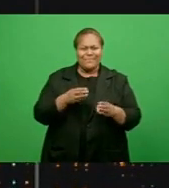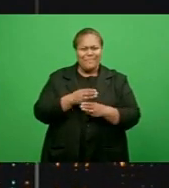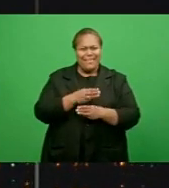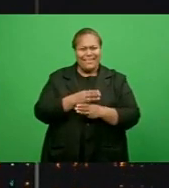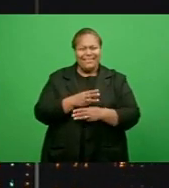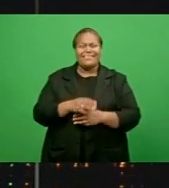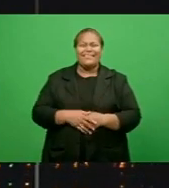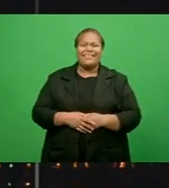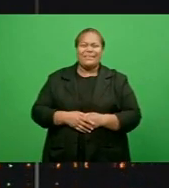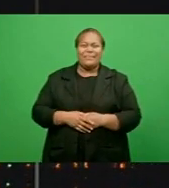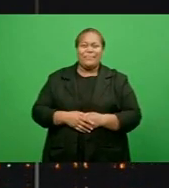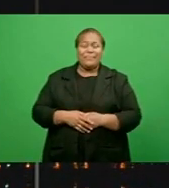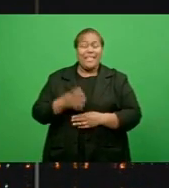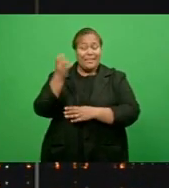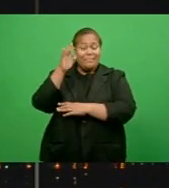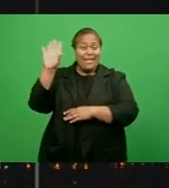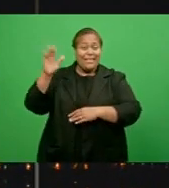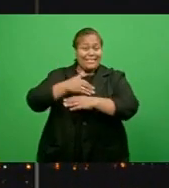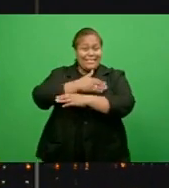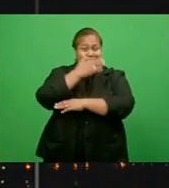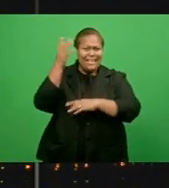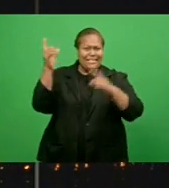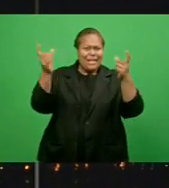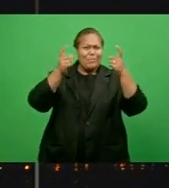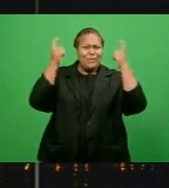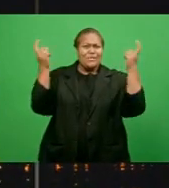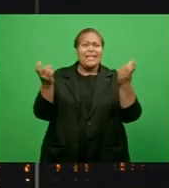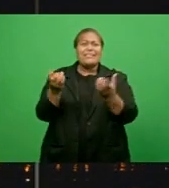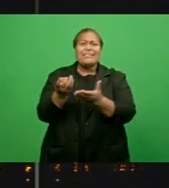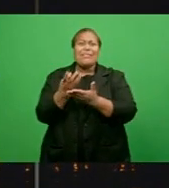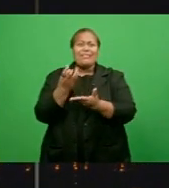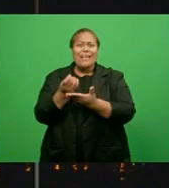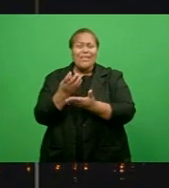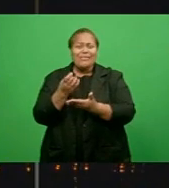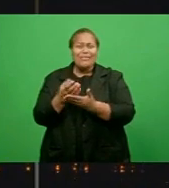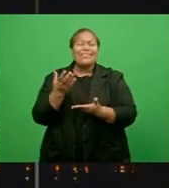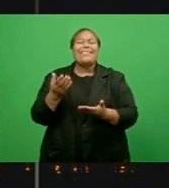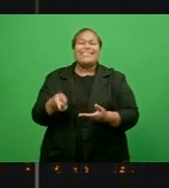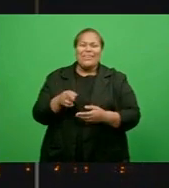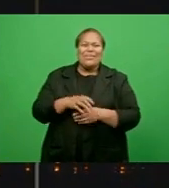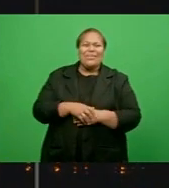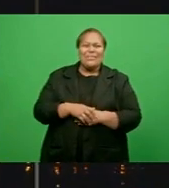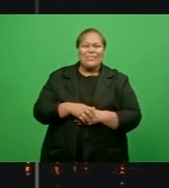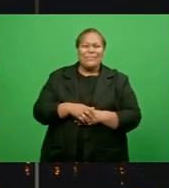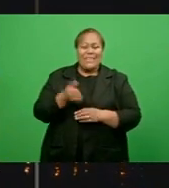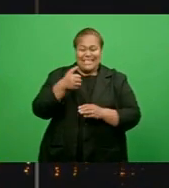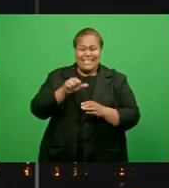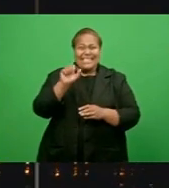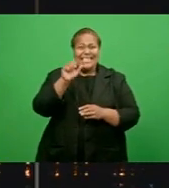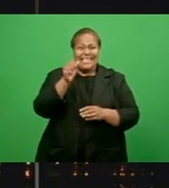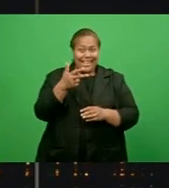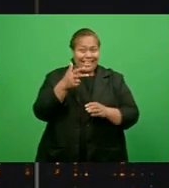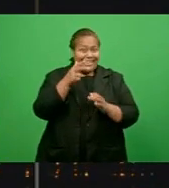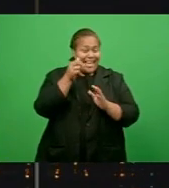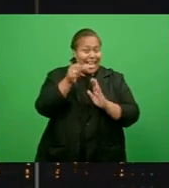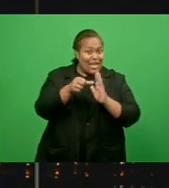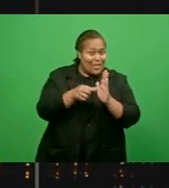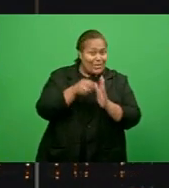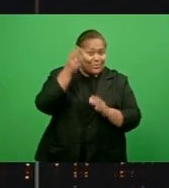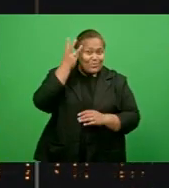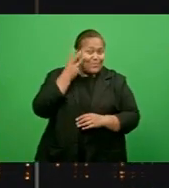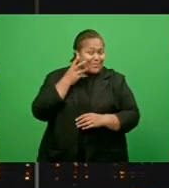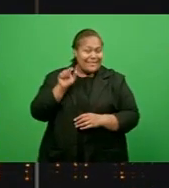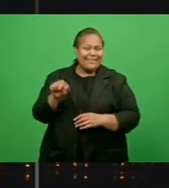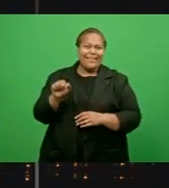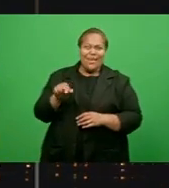Independence Day celebrations in Savu was one of the fondest memories for 68-year-old Carolina Mbolao, who says she still